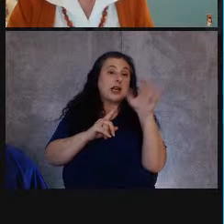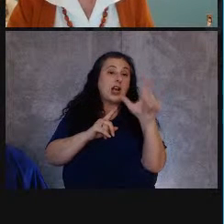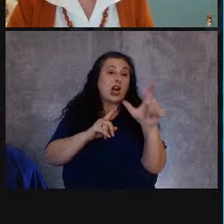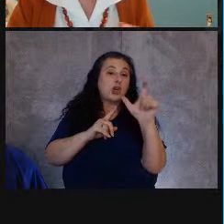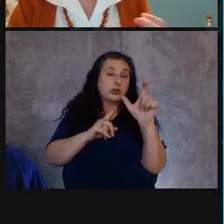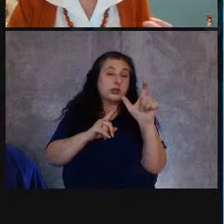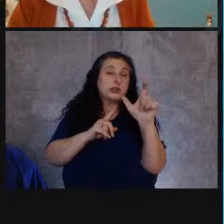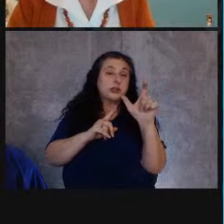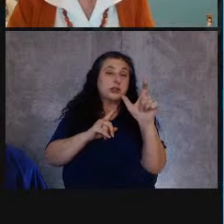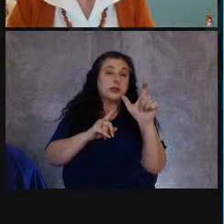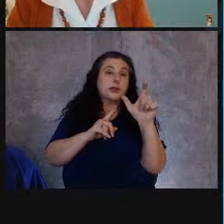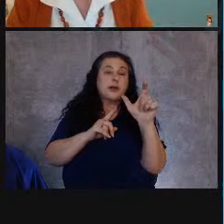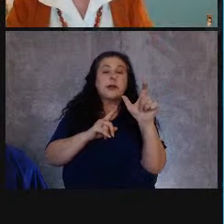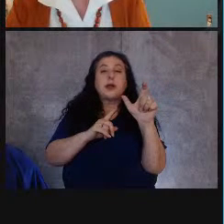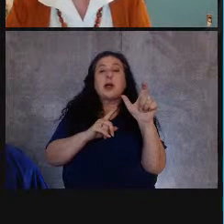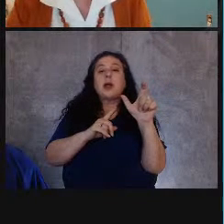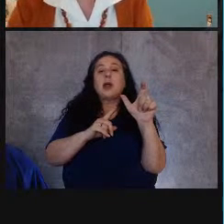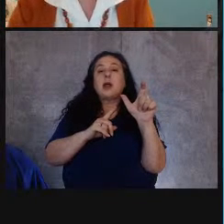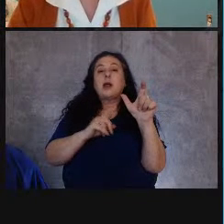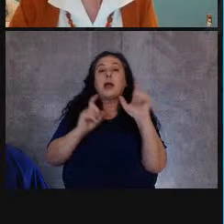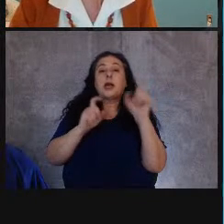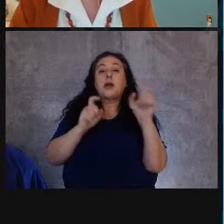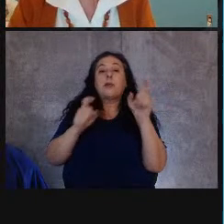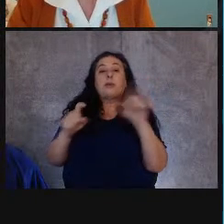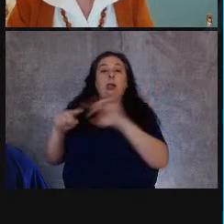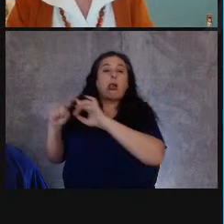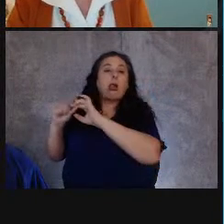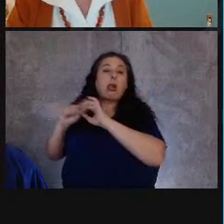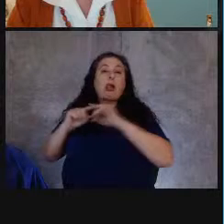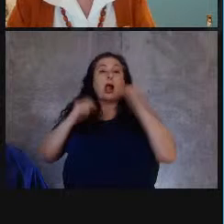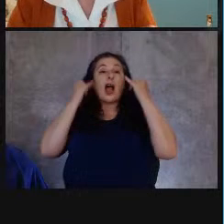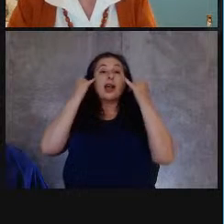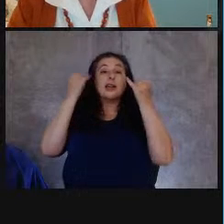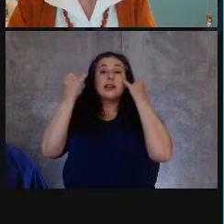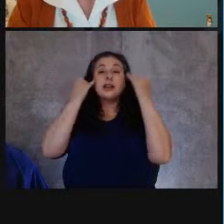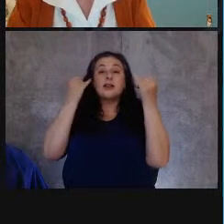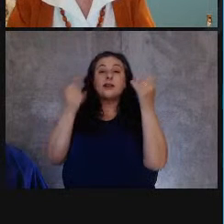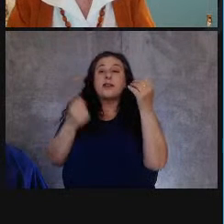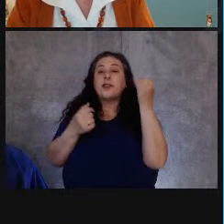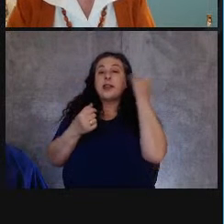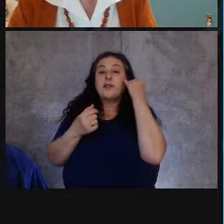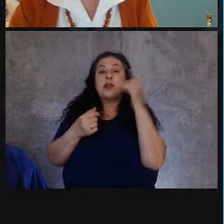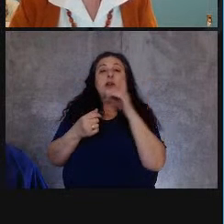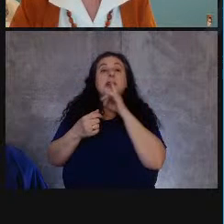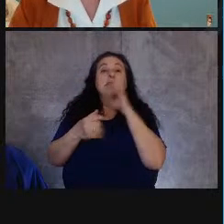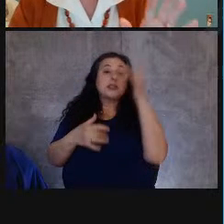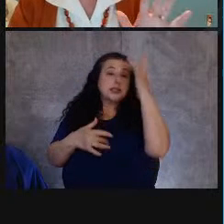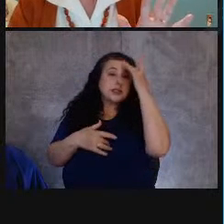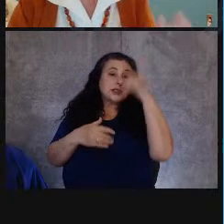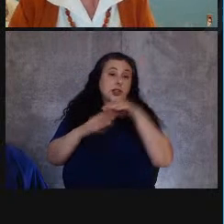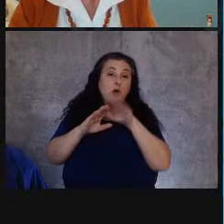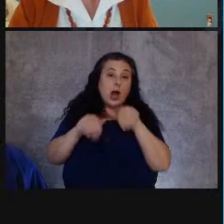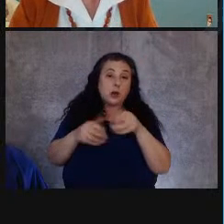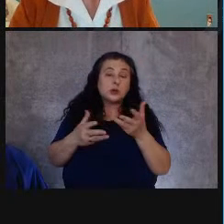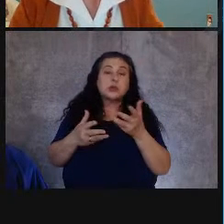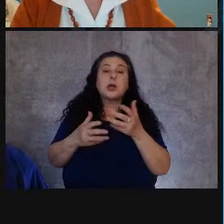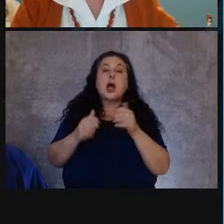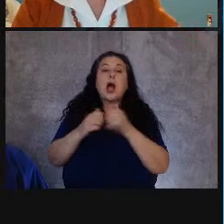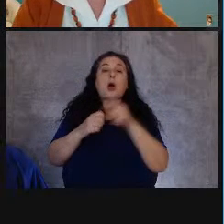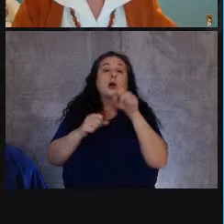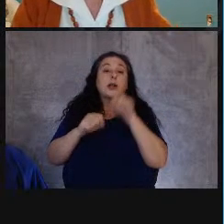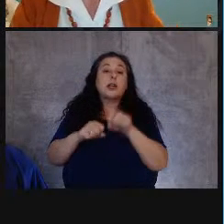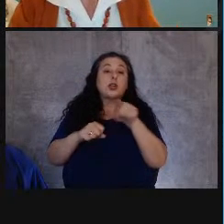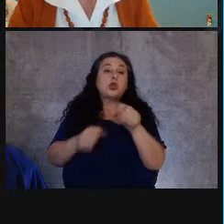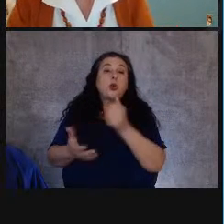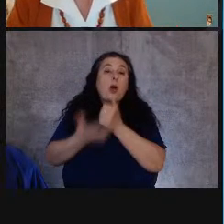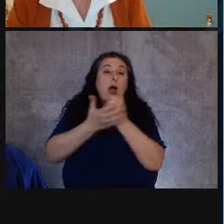1800s. Basically, just giving people various ideas. If there is a disease in your household, how can you